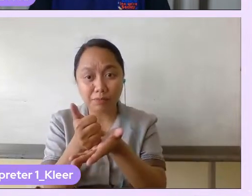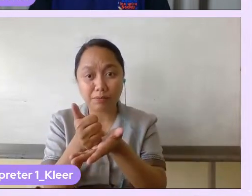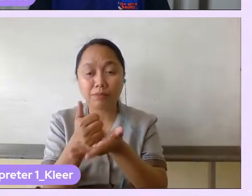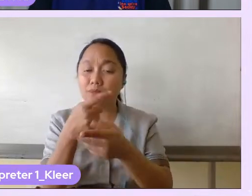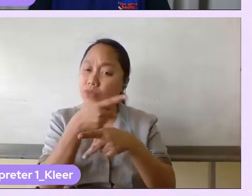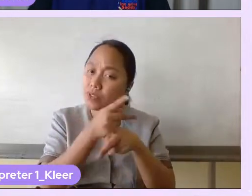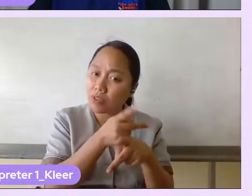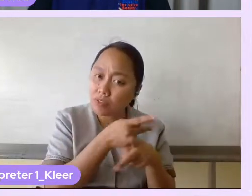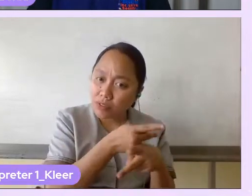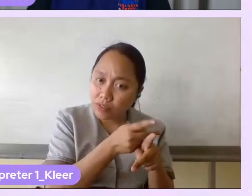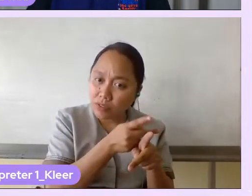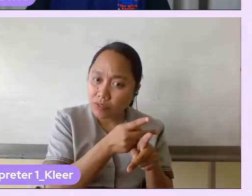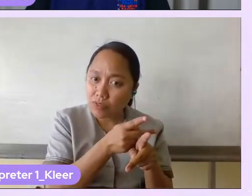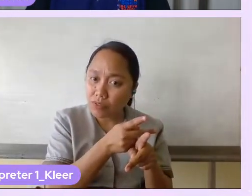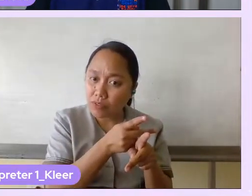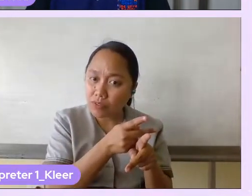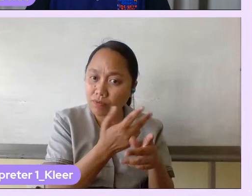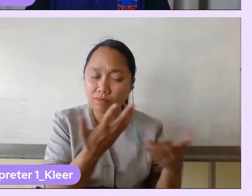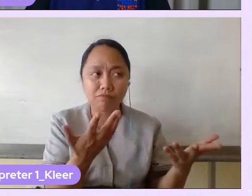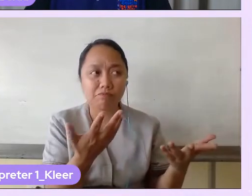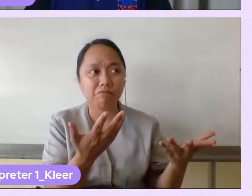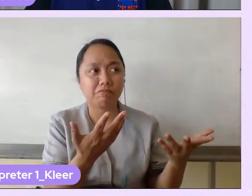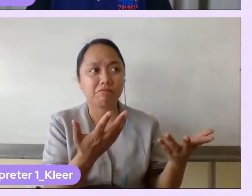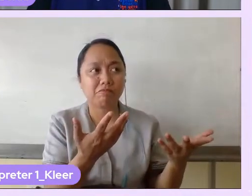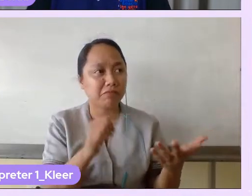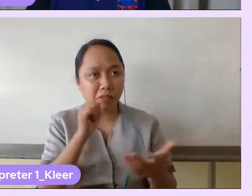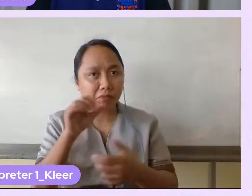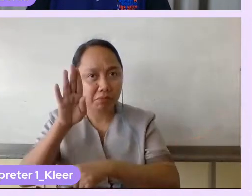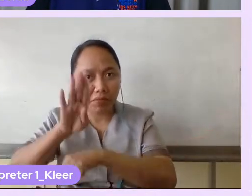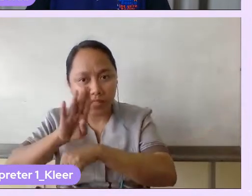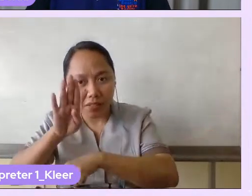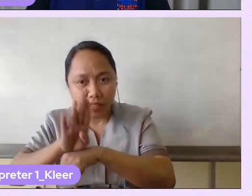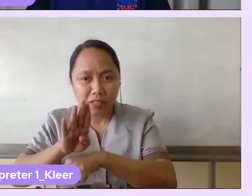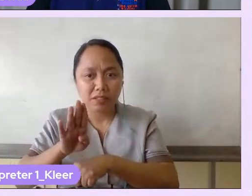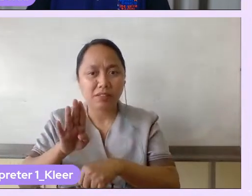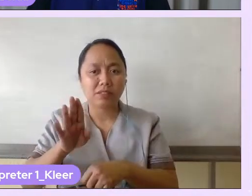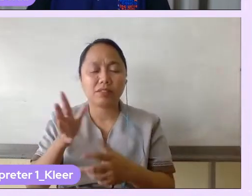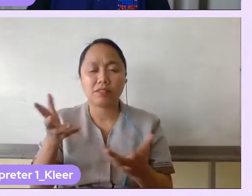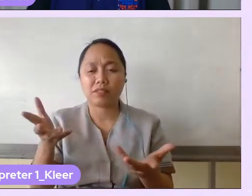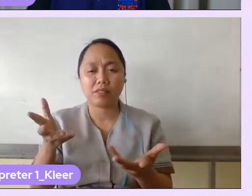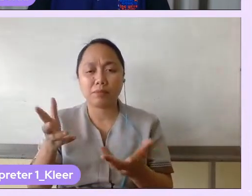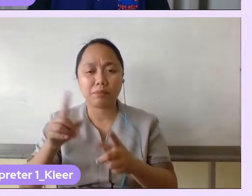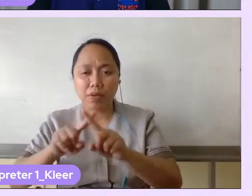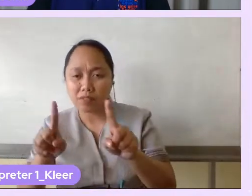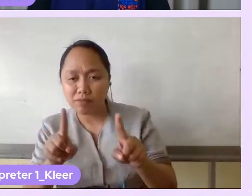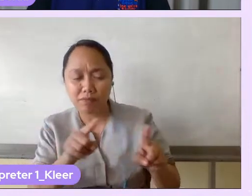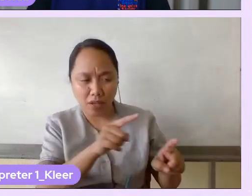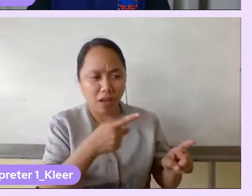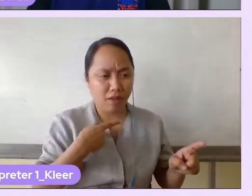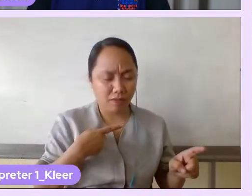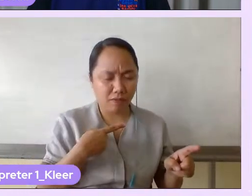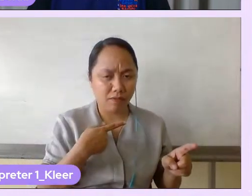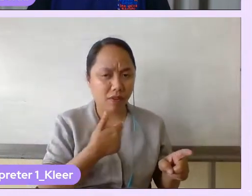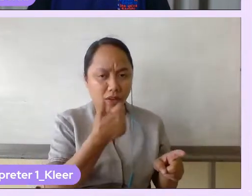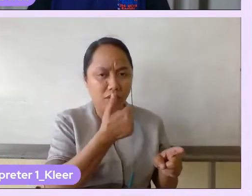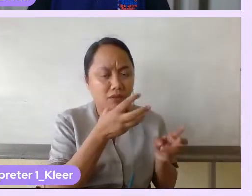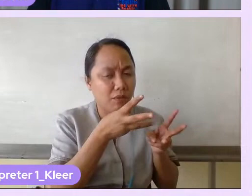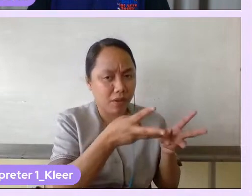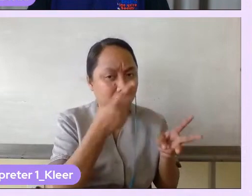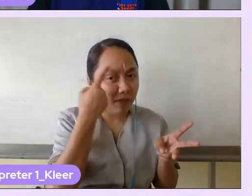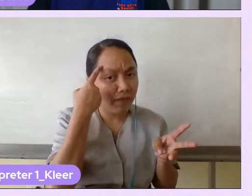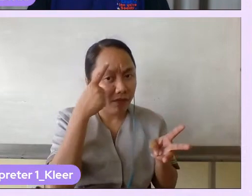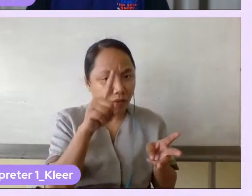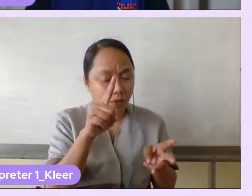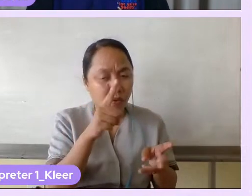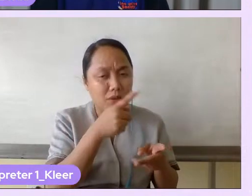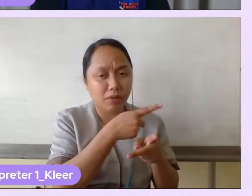production side all the way to, you know, the financing side, the business side, being able to access your customers, no, hindi lang sa Pilipinas pero even abroad.